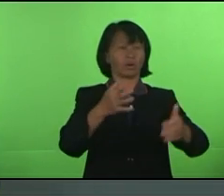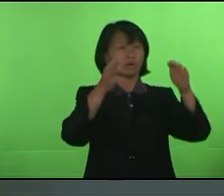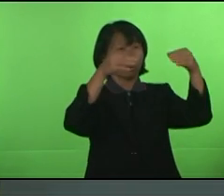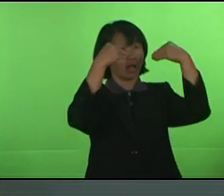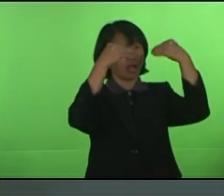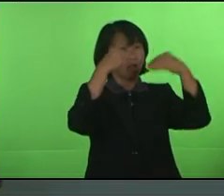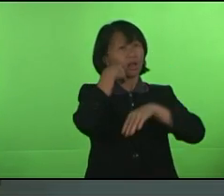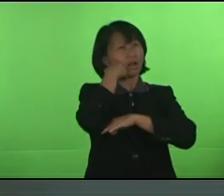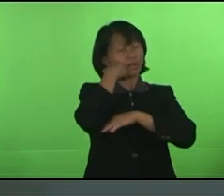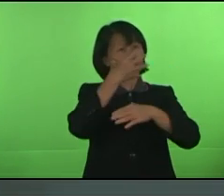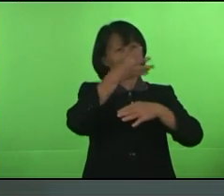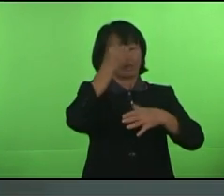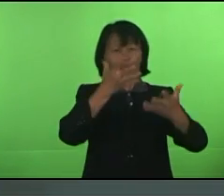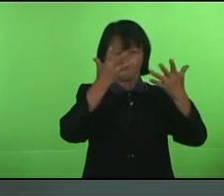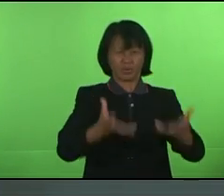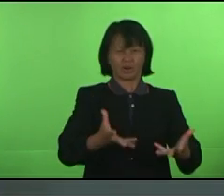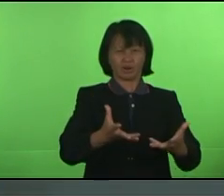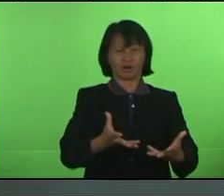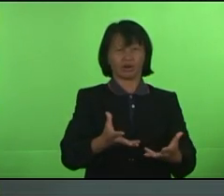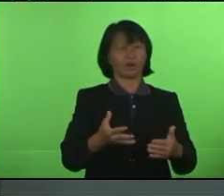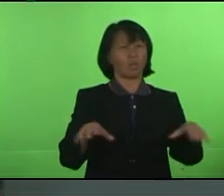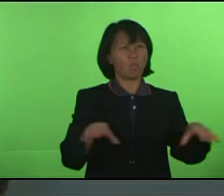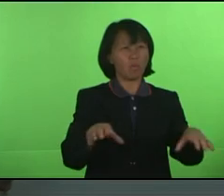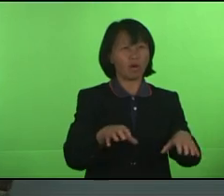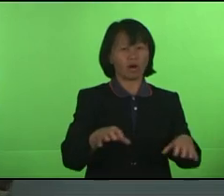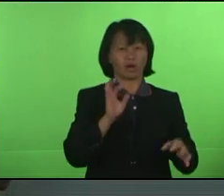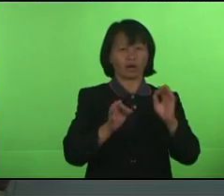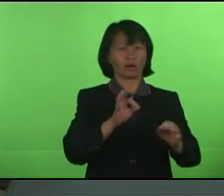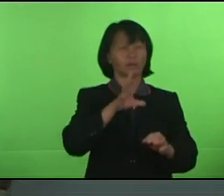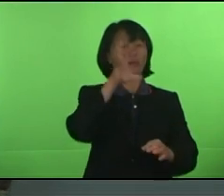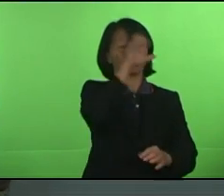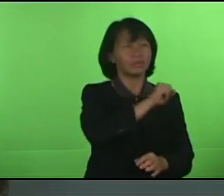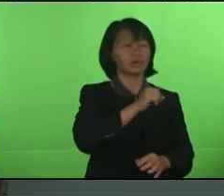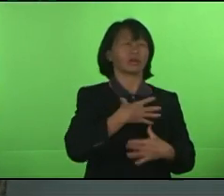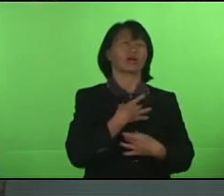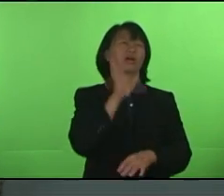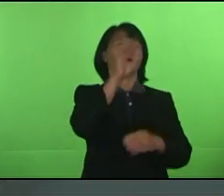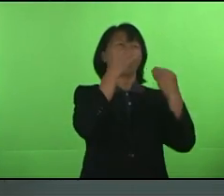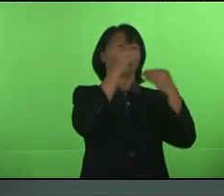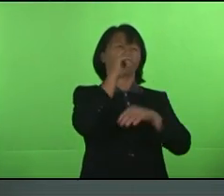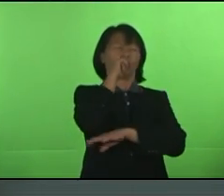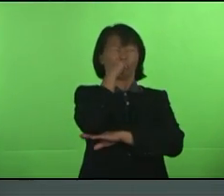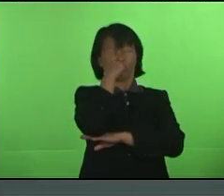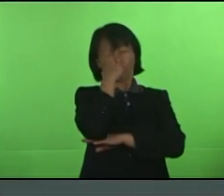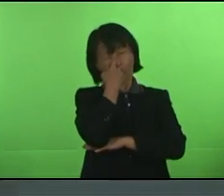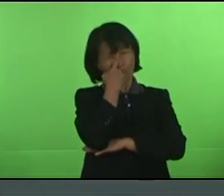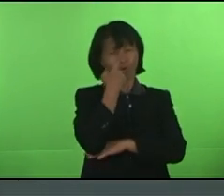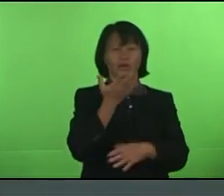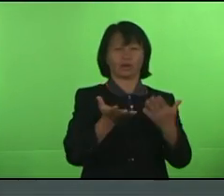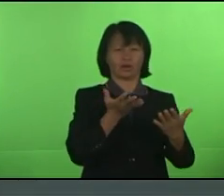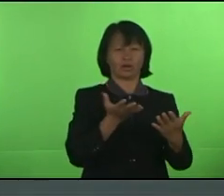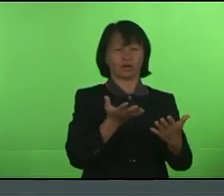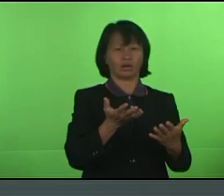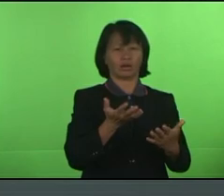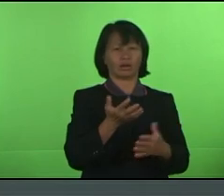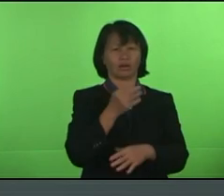you interested or keen on carrying out the task. If you are lost, if you lose interest or become very bored, or you are sort